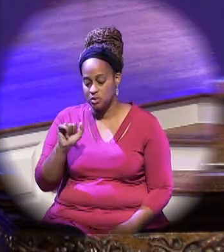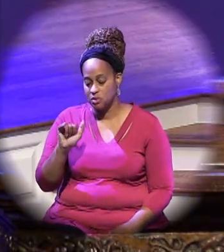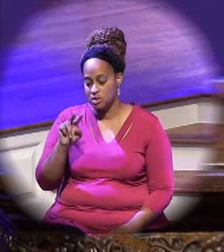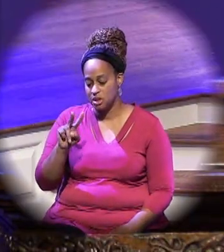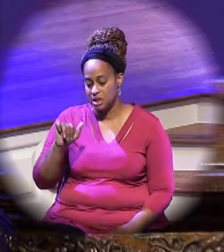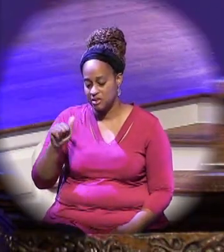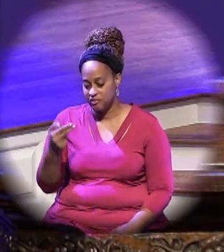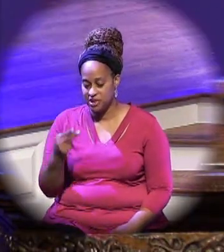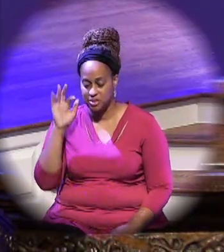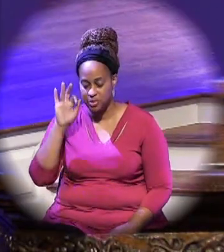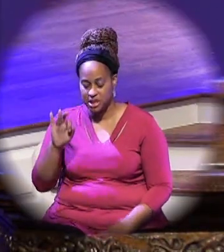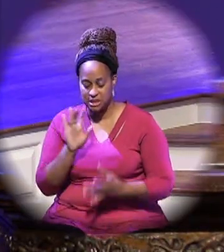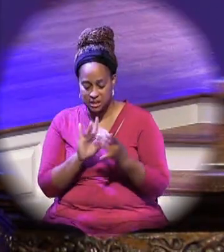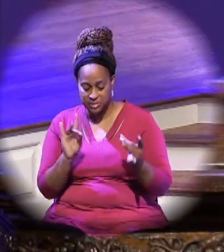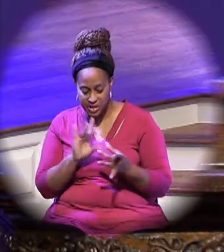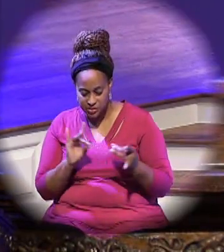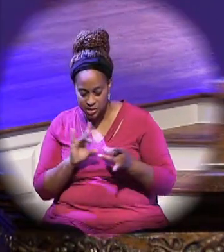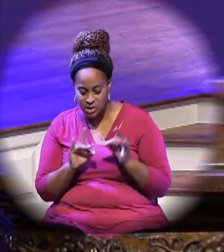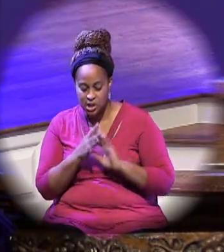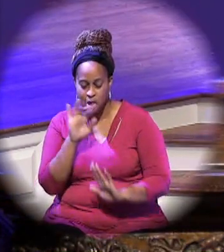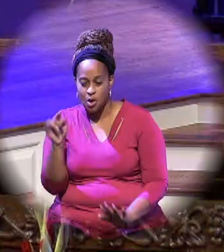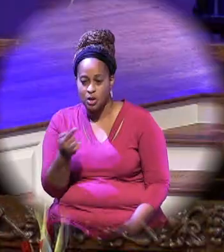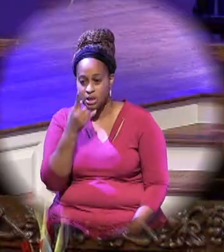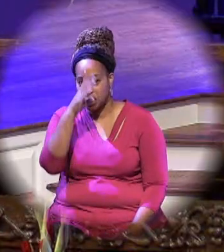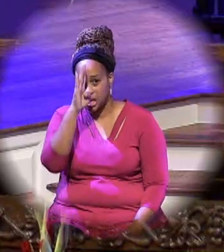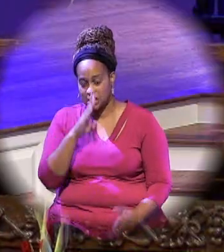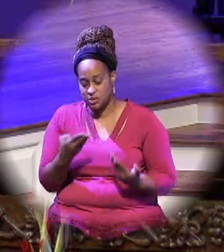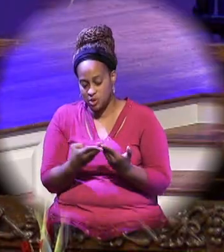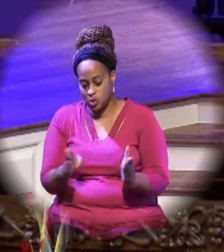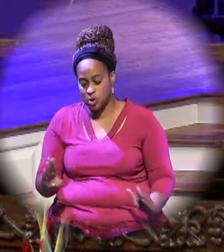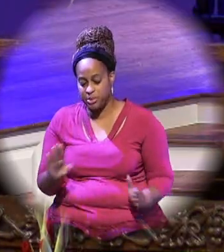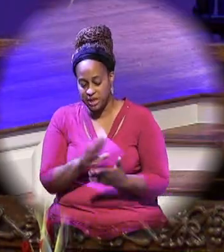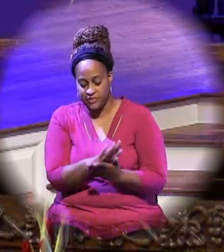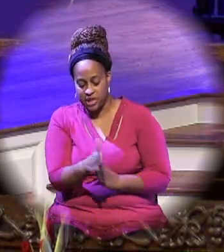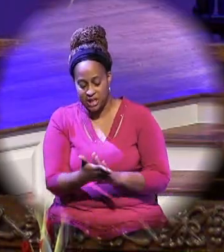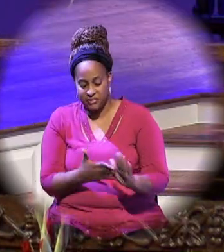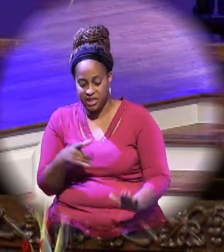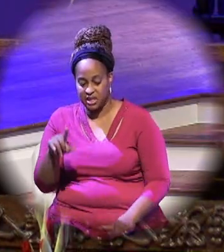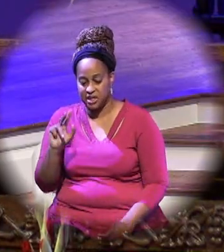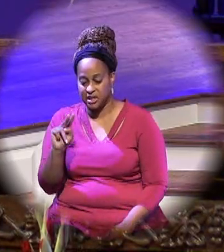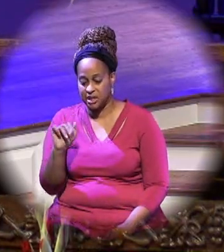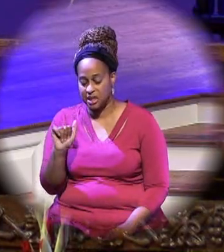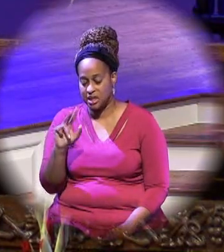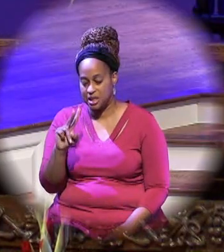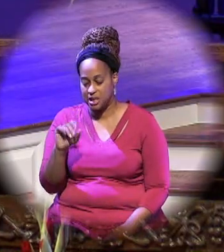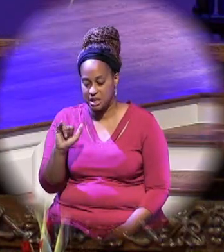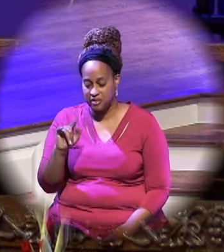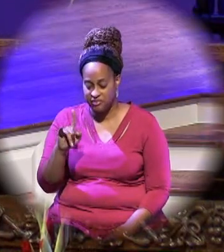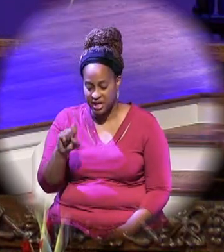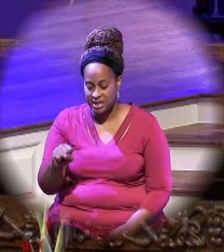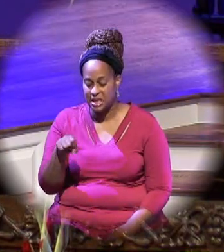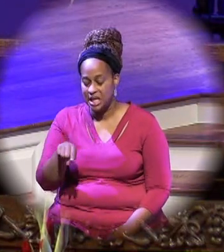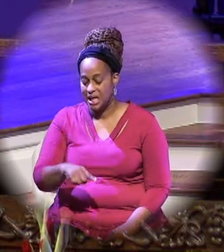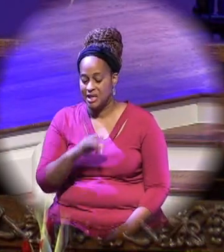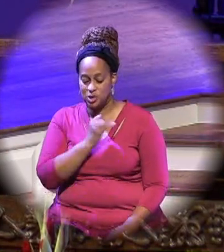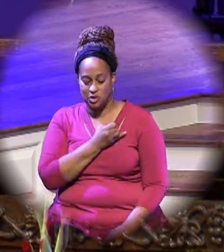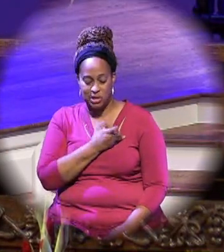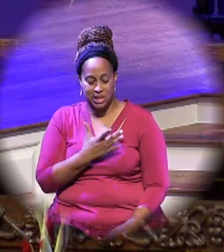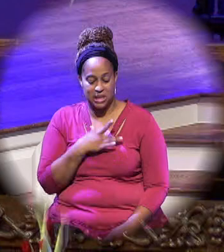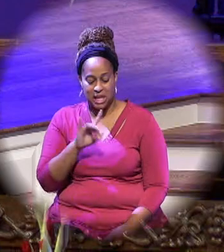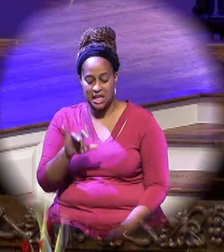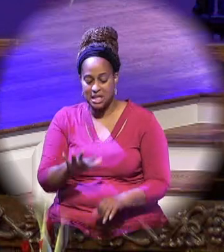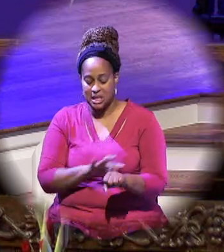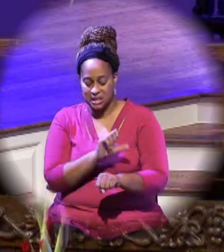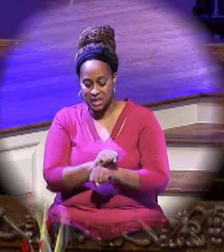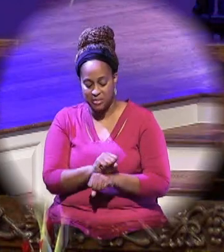this message unless God was open to forgiving the Ninevites. And Jonah did not like that assignment. We